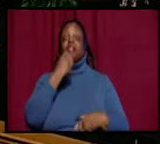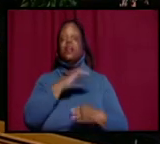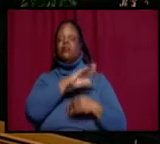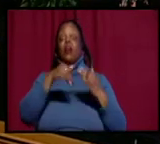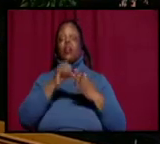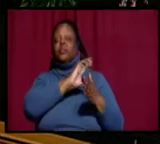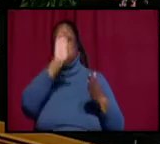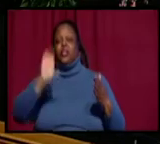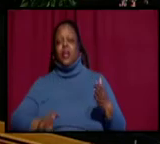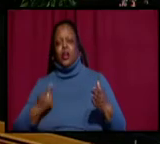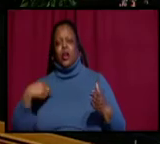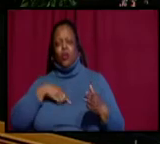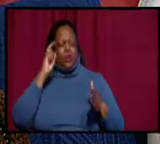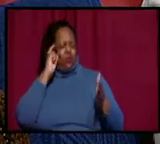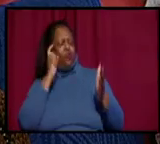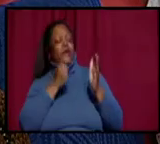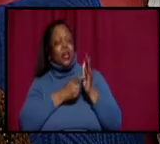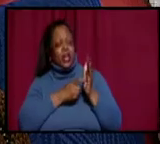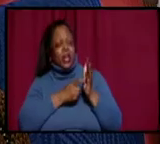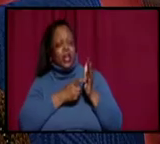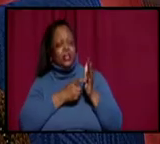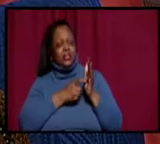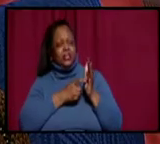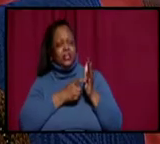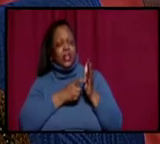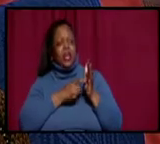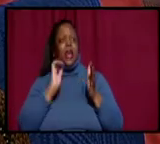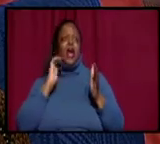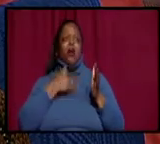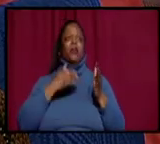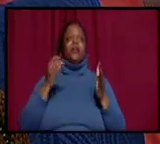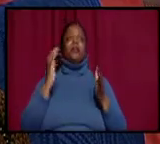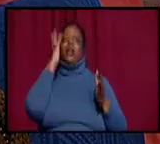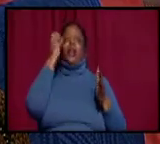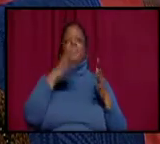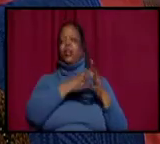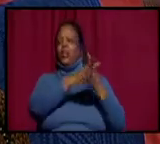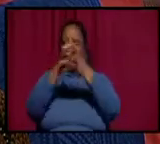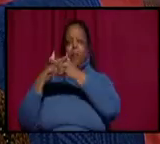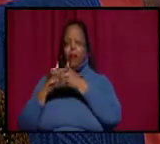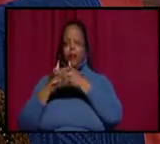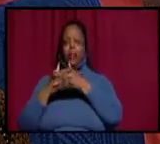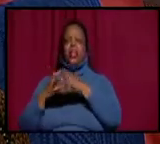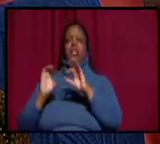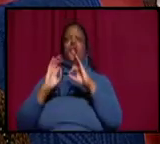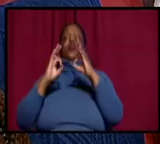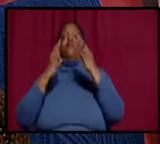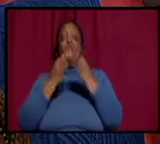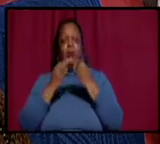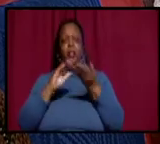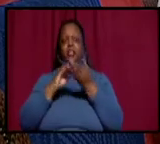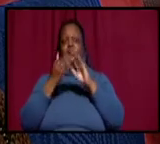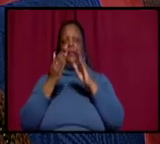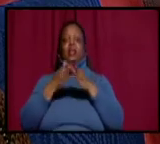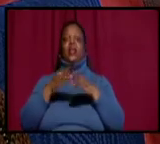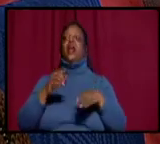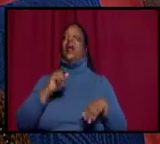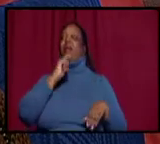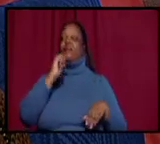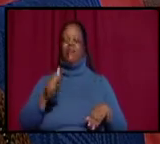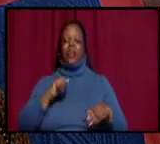so very much, we recognize that our African-American community and minorities have been